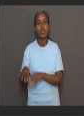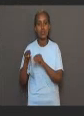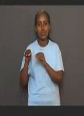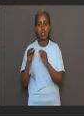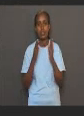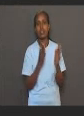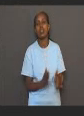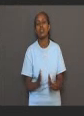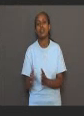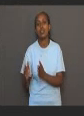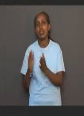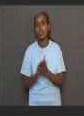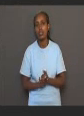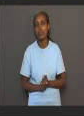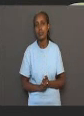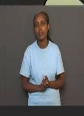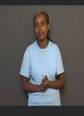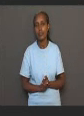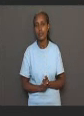Students, let's get ready.